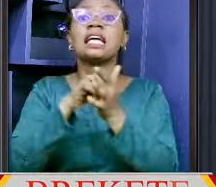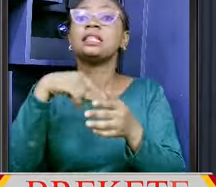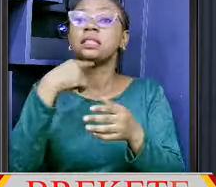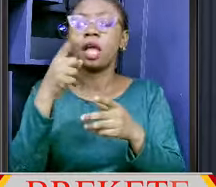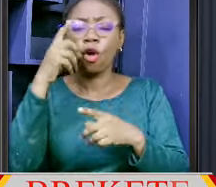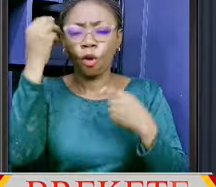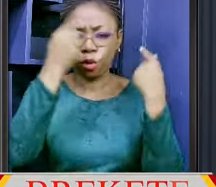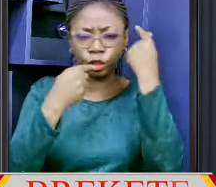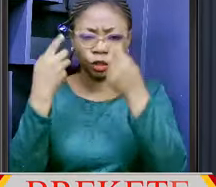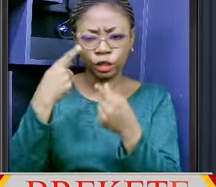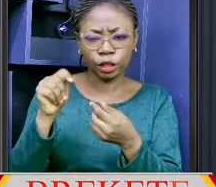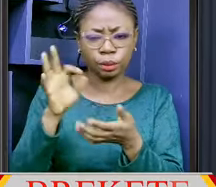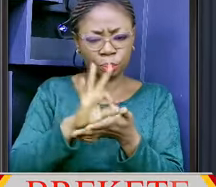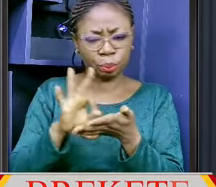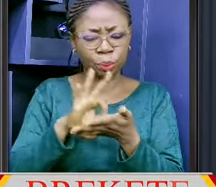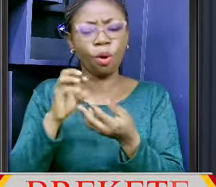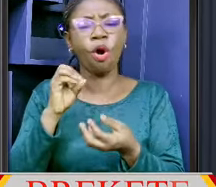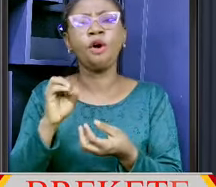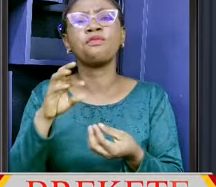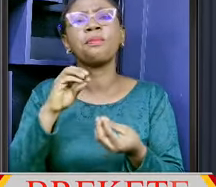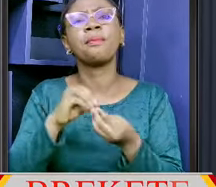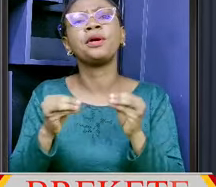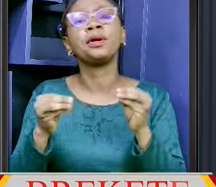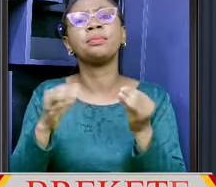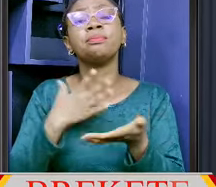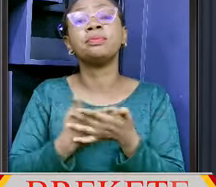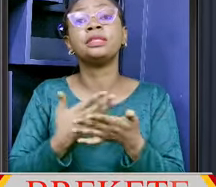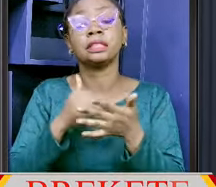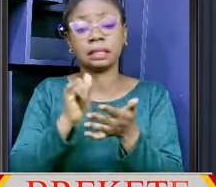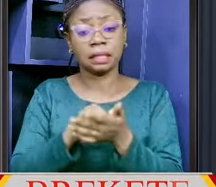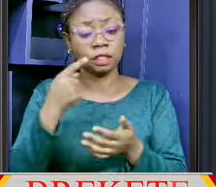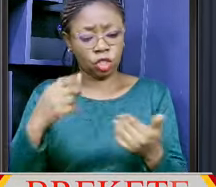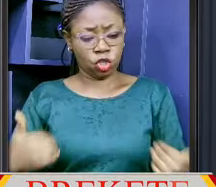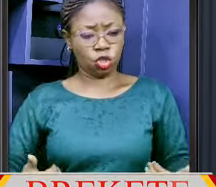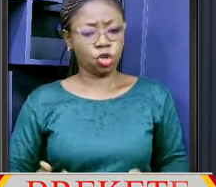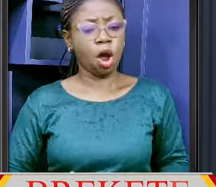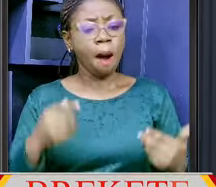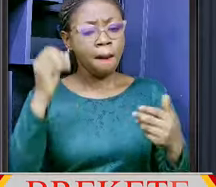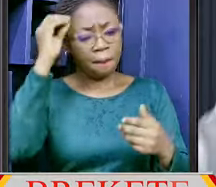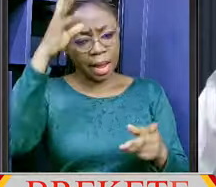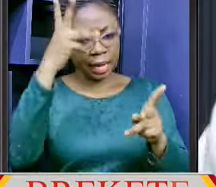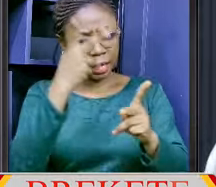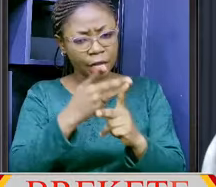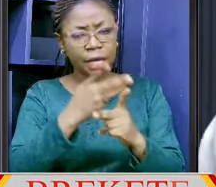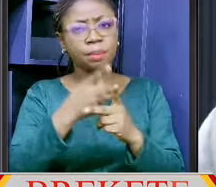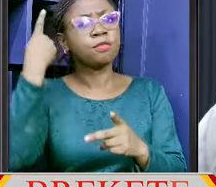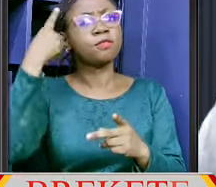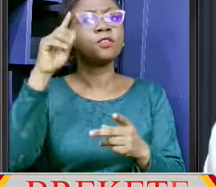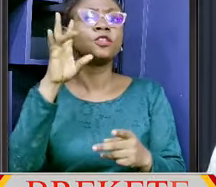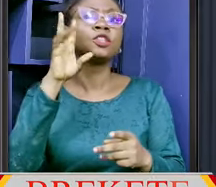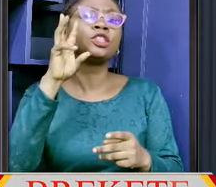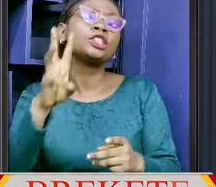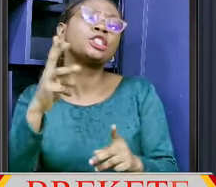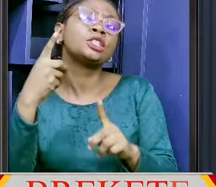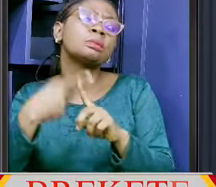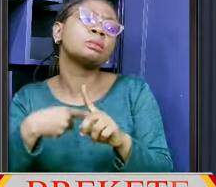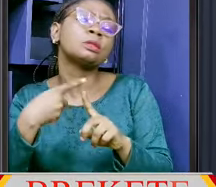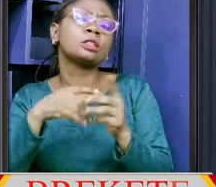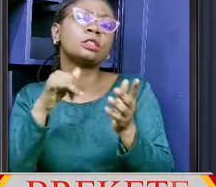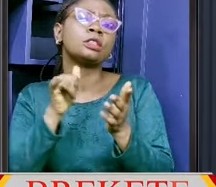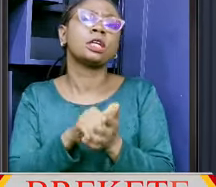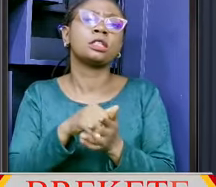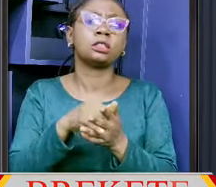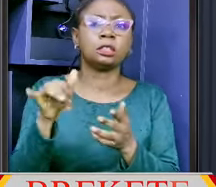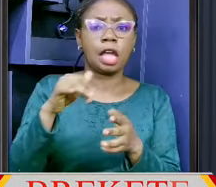of money, where this young man keep for 6 months, he no touch him. He say Air Force suppose commend